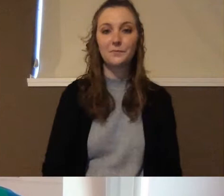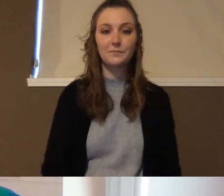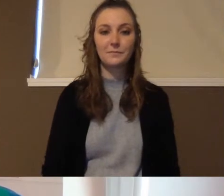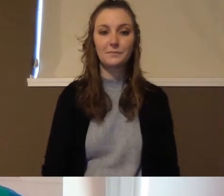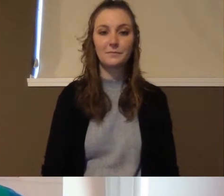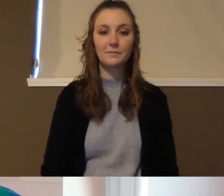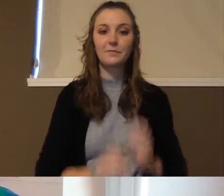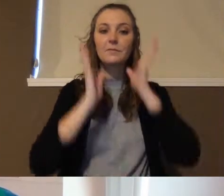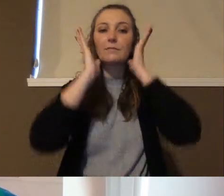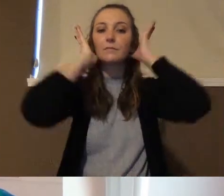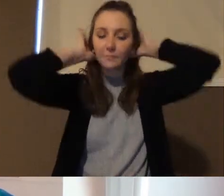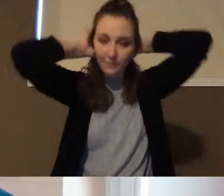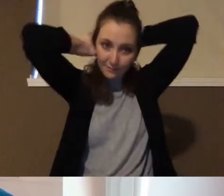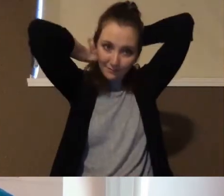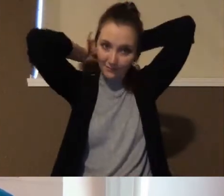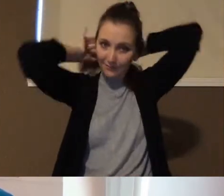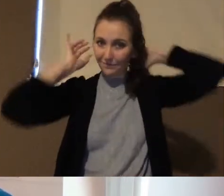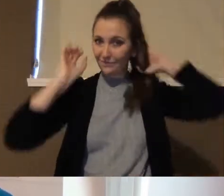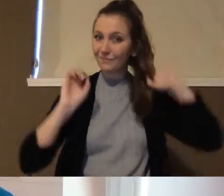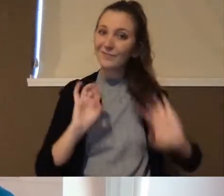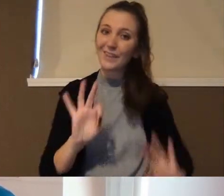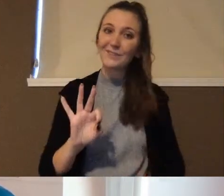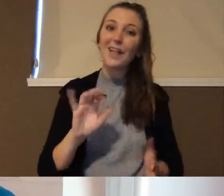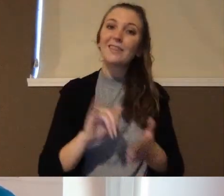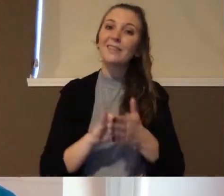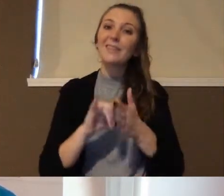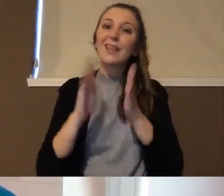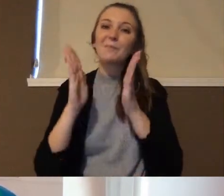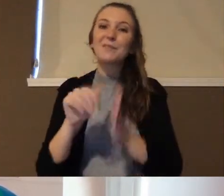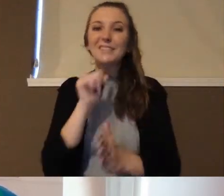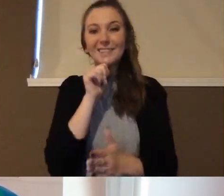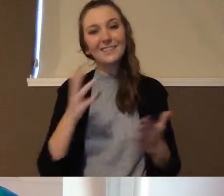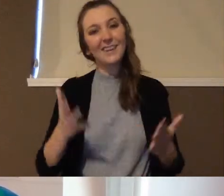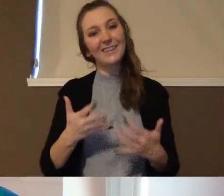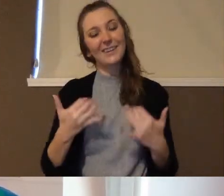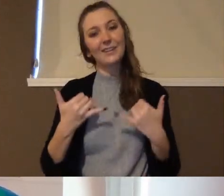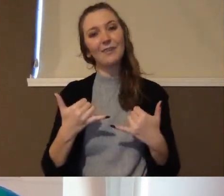If that person is no longer alive, then offer them a prayer of thanksgiving